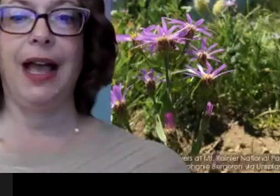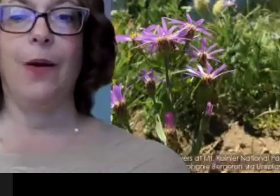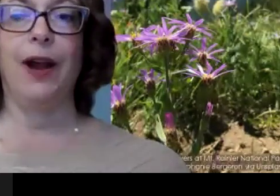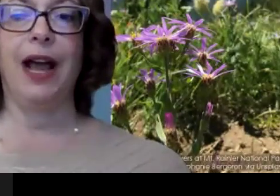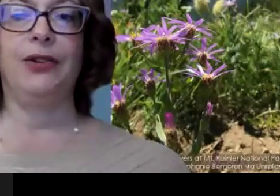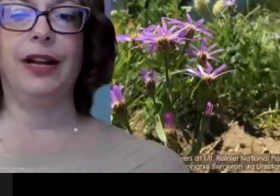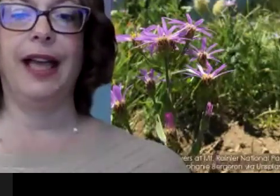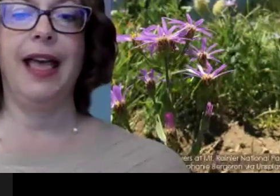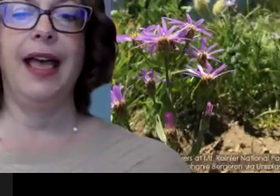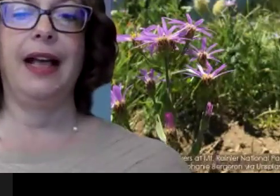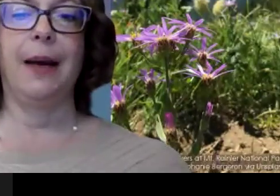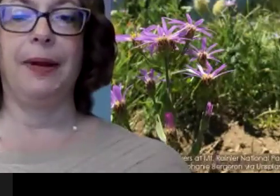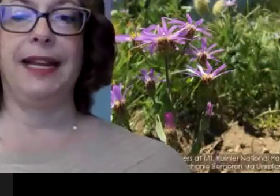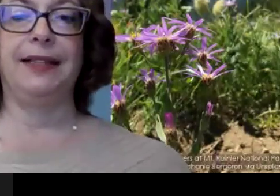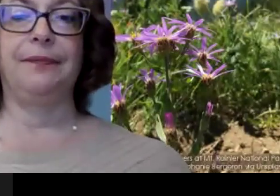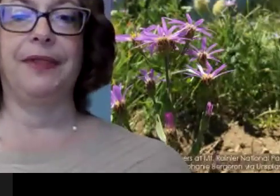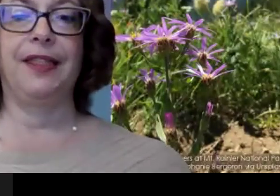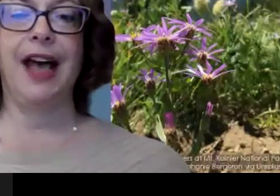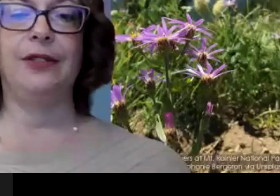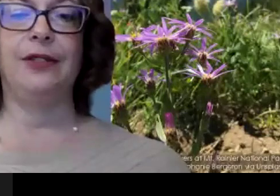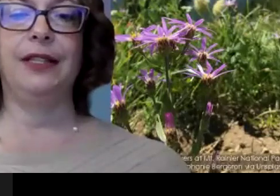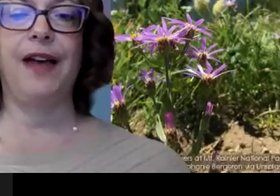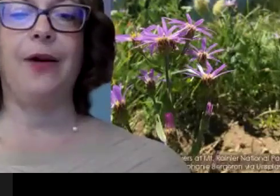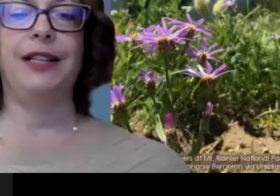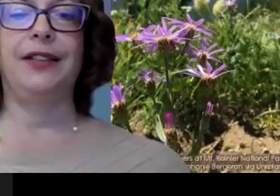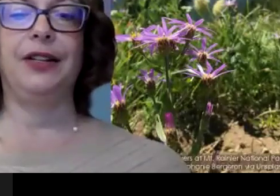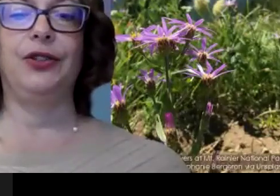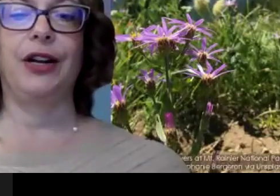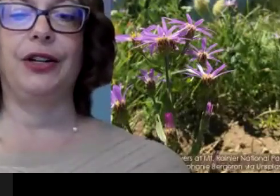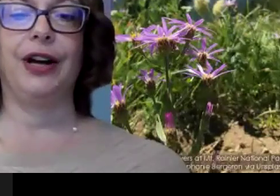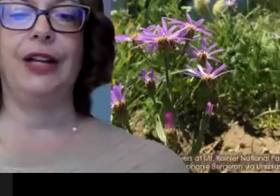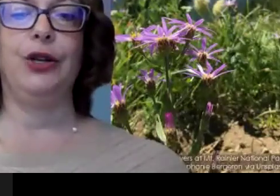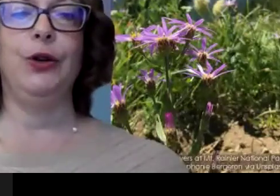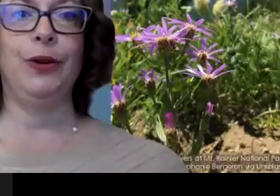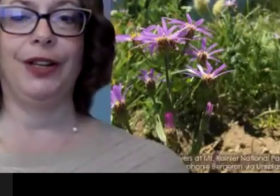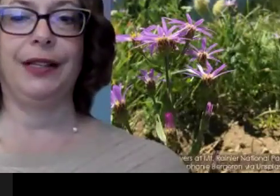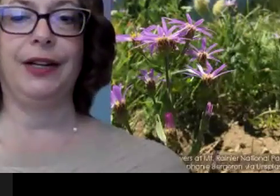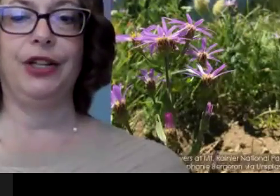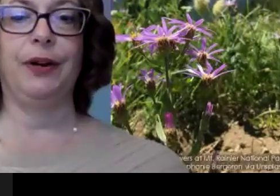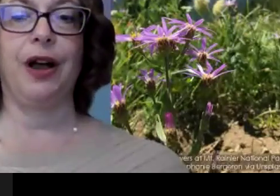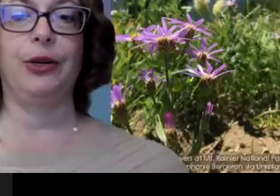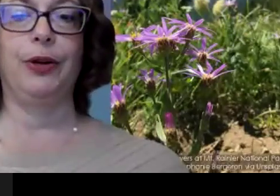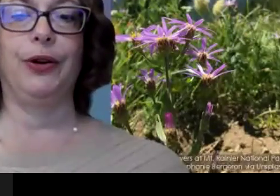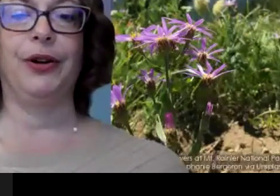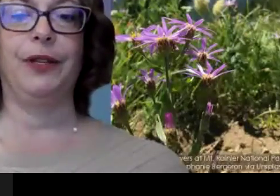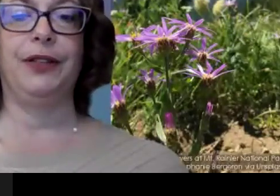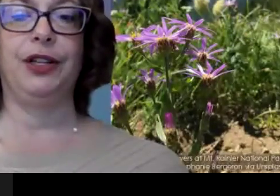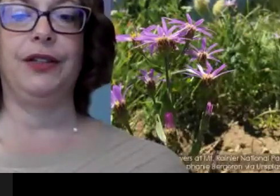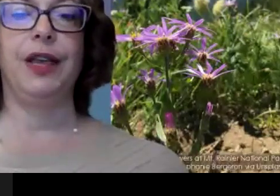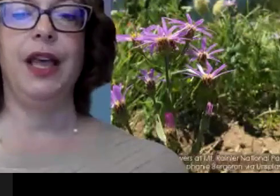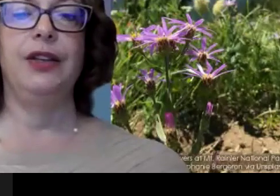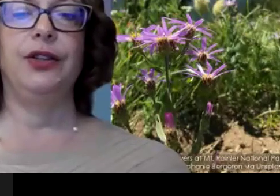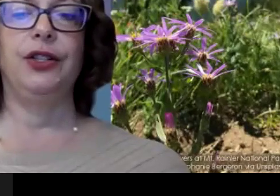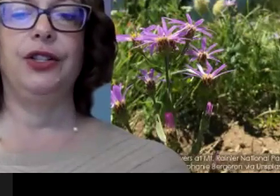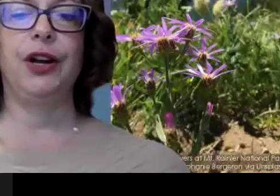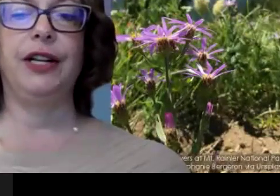Fortune 100 companies, thousands of hours as an instructor, and numerous leadership and entrepreneurial